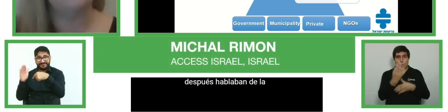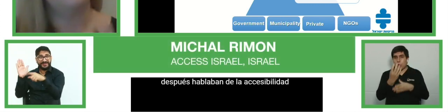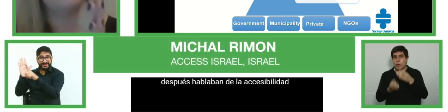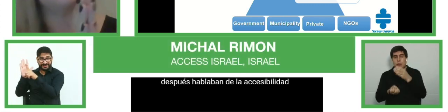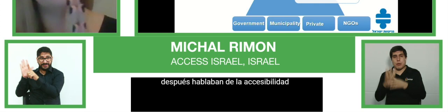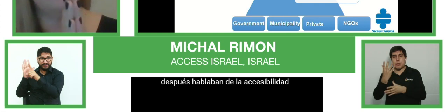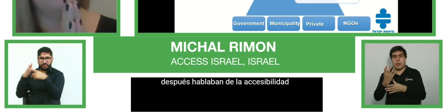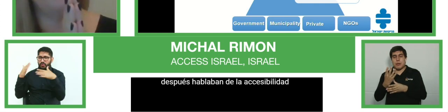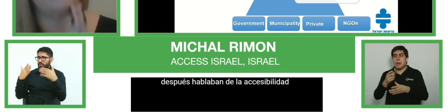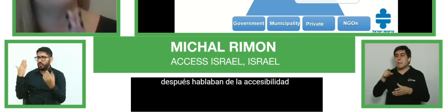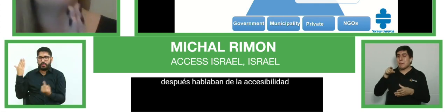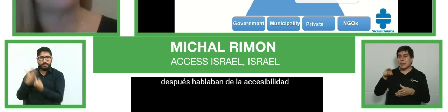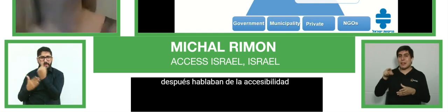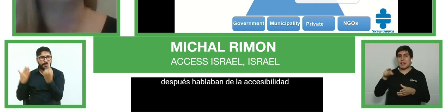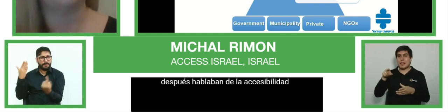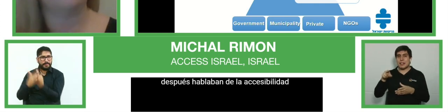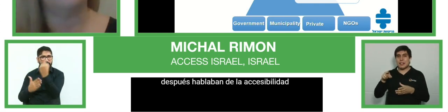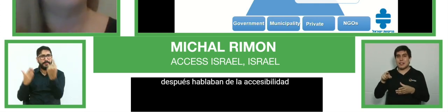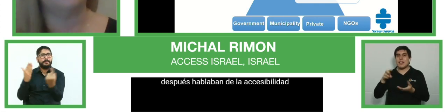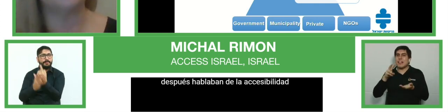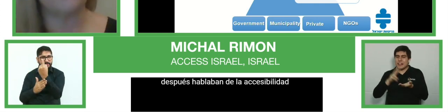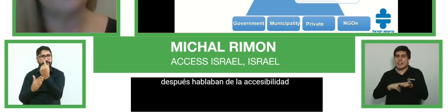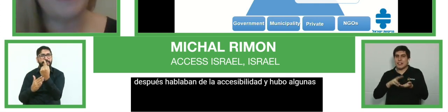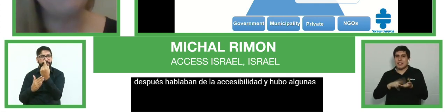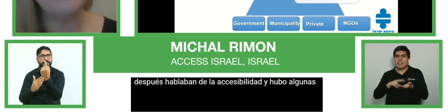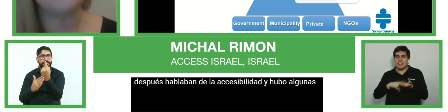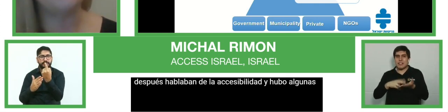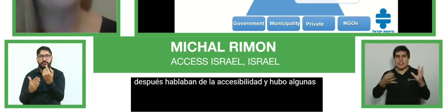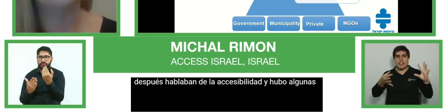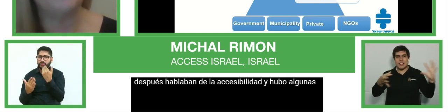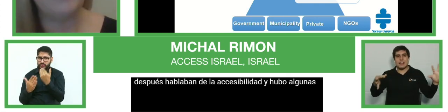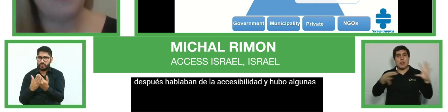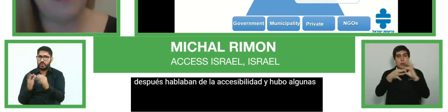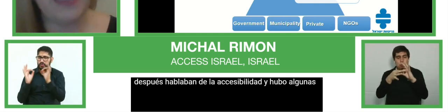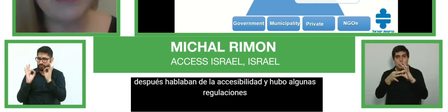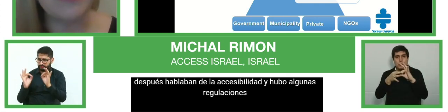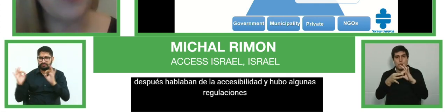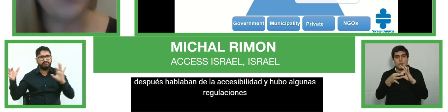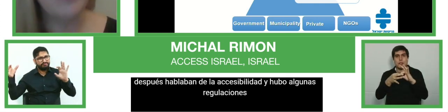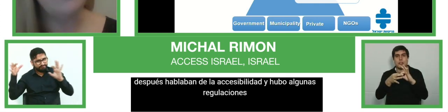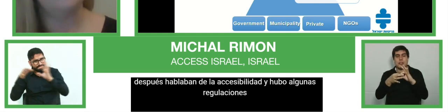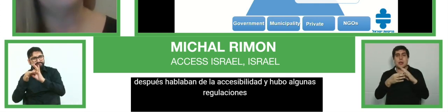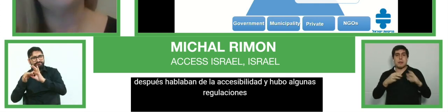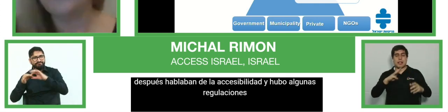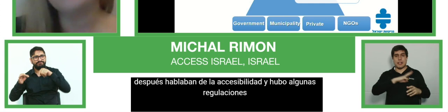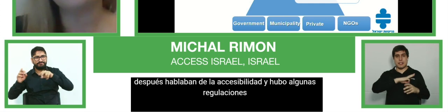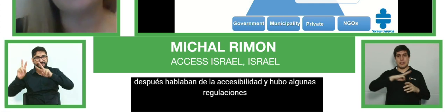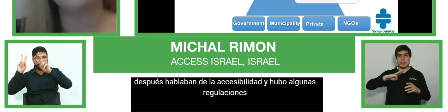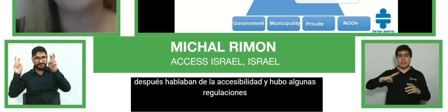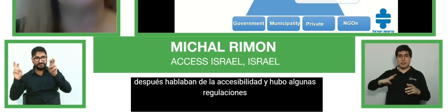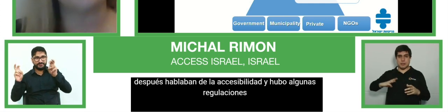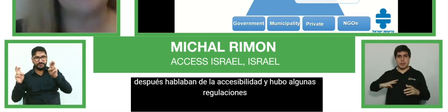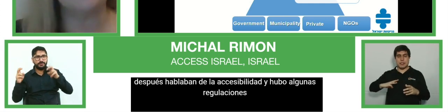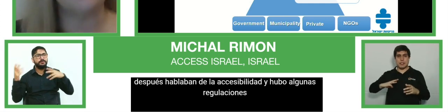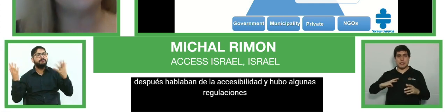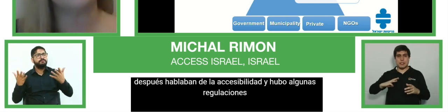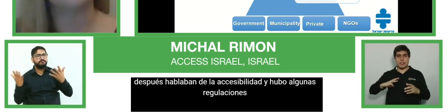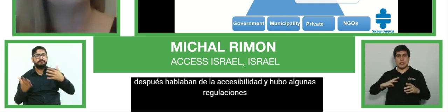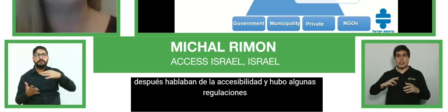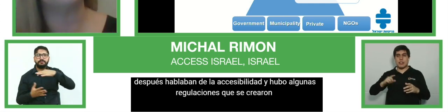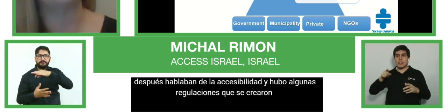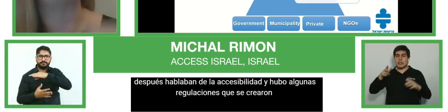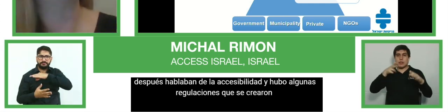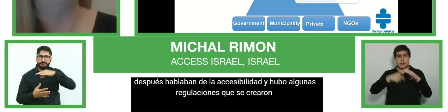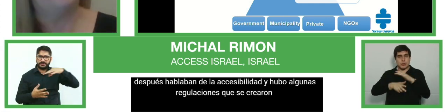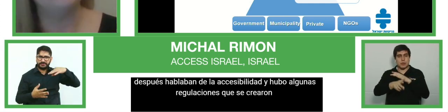of that ministry will be accessible, including the Ministry of Education. Unfortunately, it took them a little longer, but